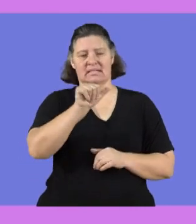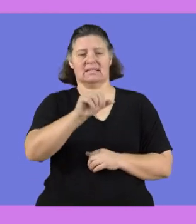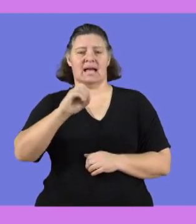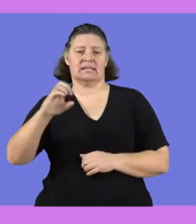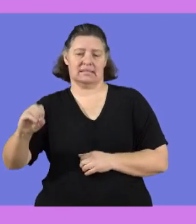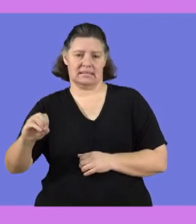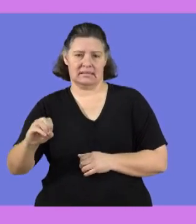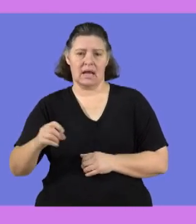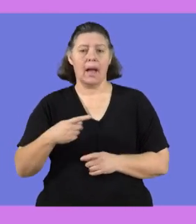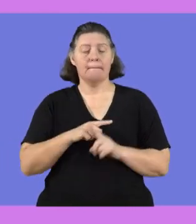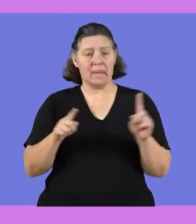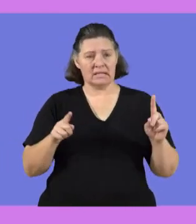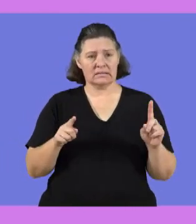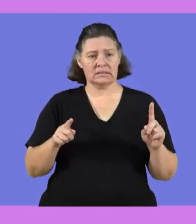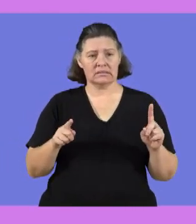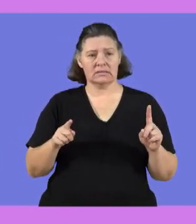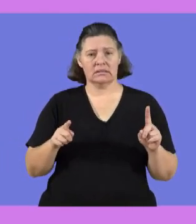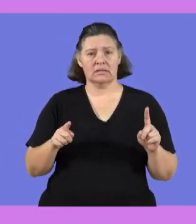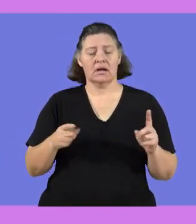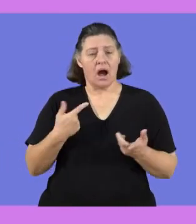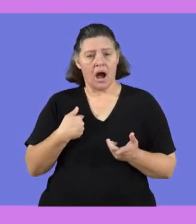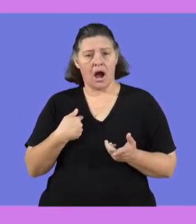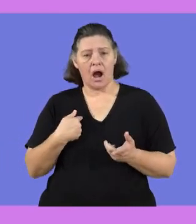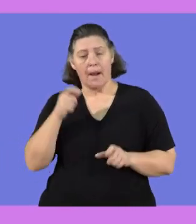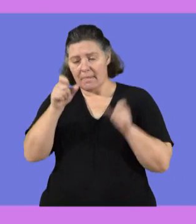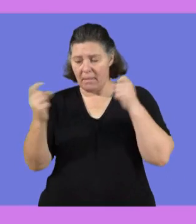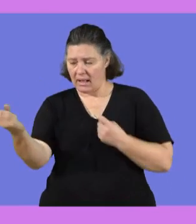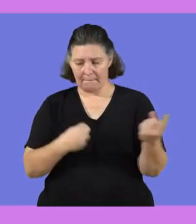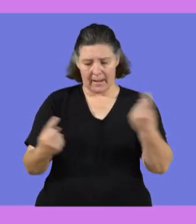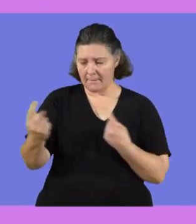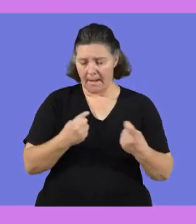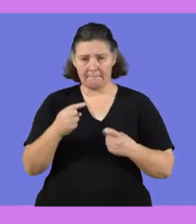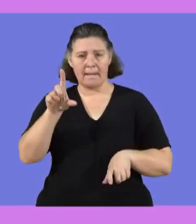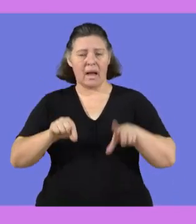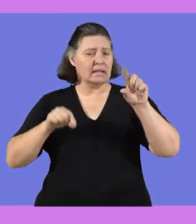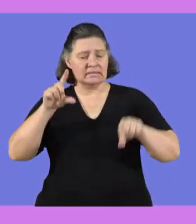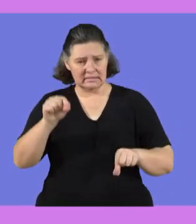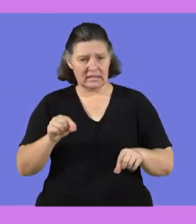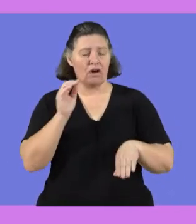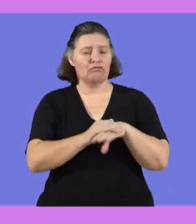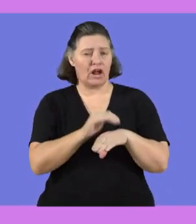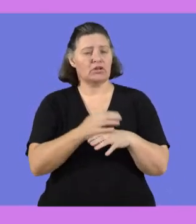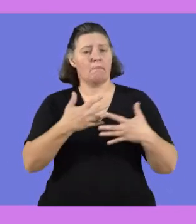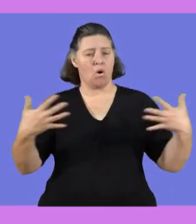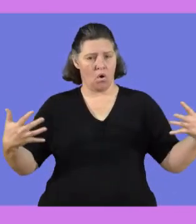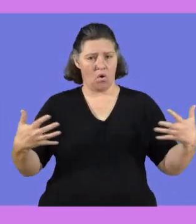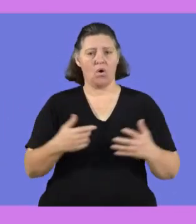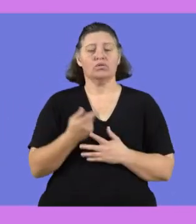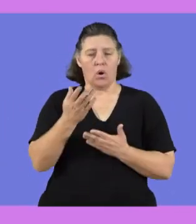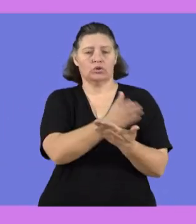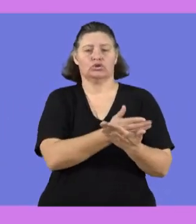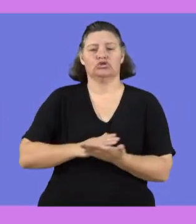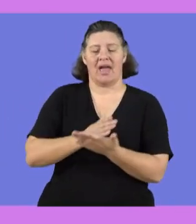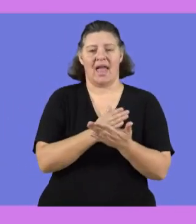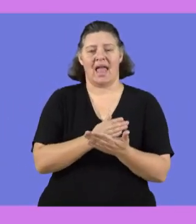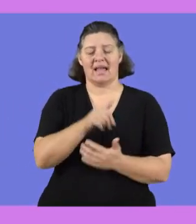pay 600 rand. But as the number of people increases, people who are coming to the party, her friends increases,